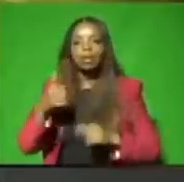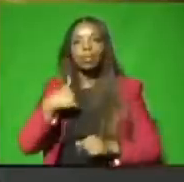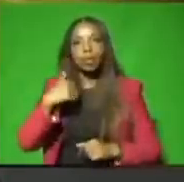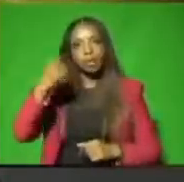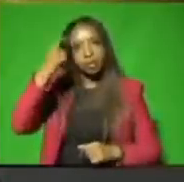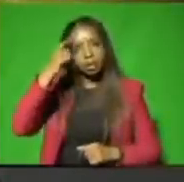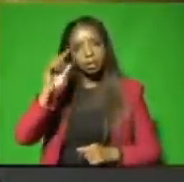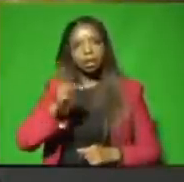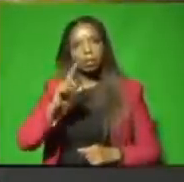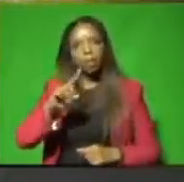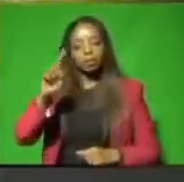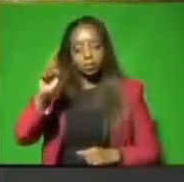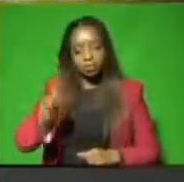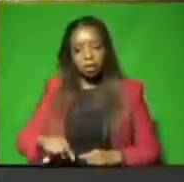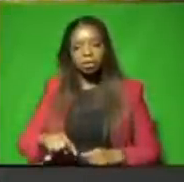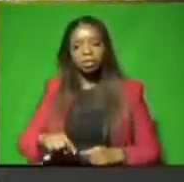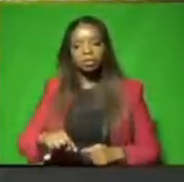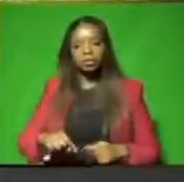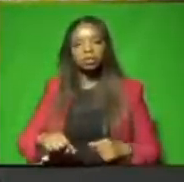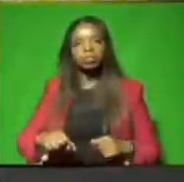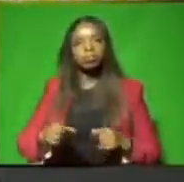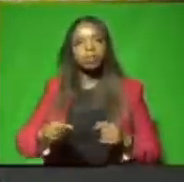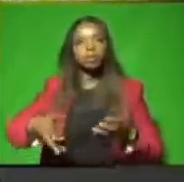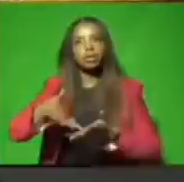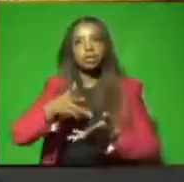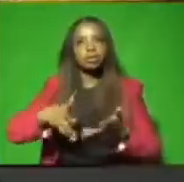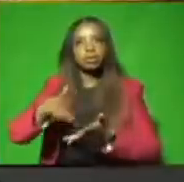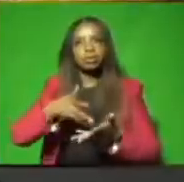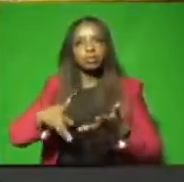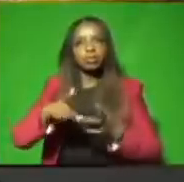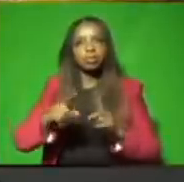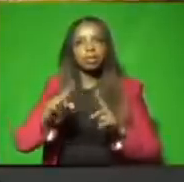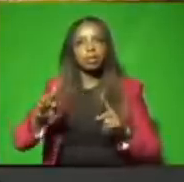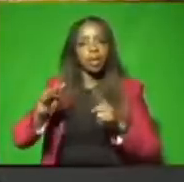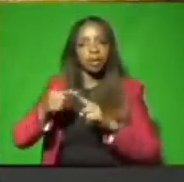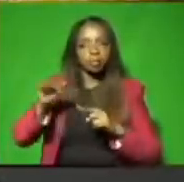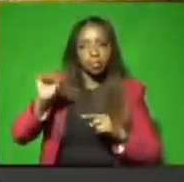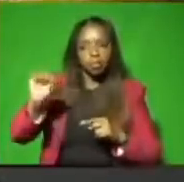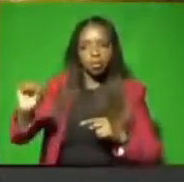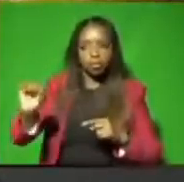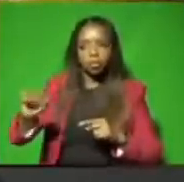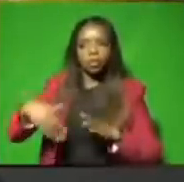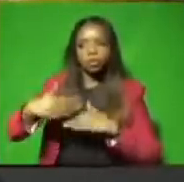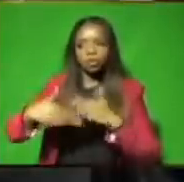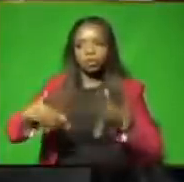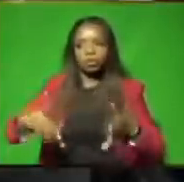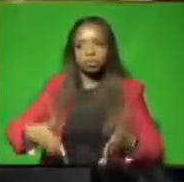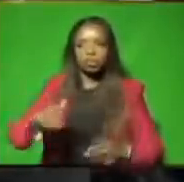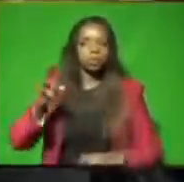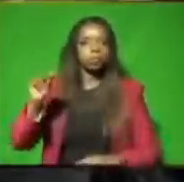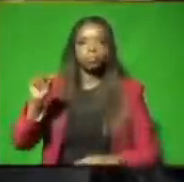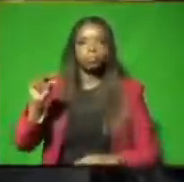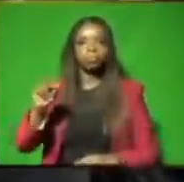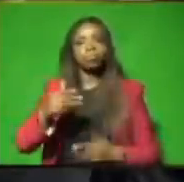robust debate, so I'm not going to sustain that point of order. Please proceed.